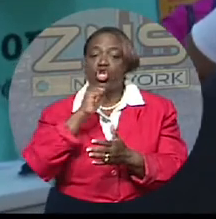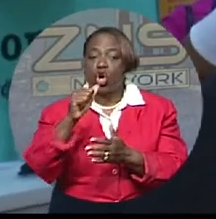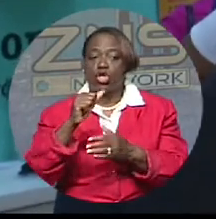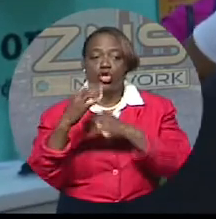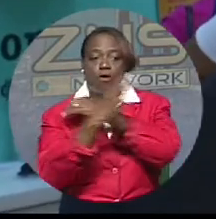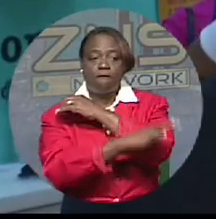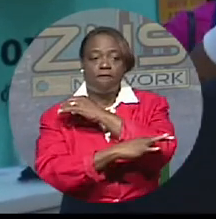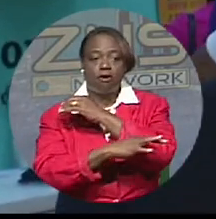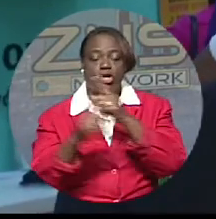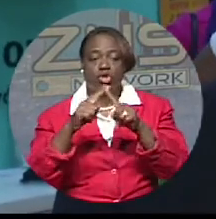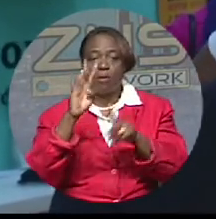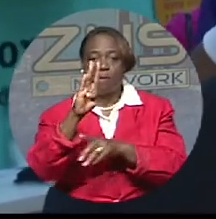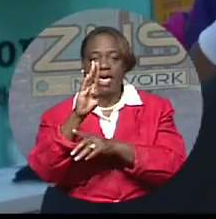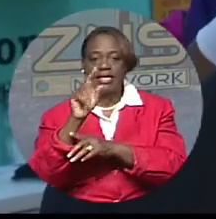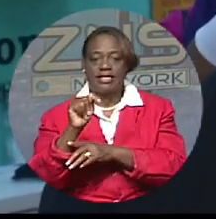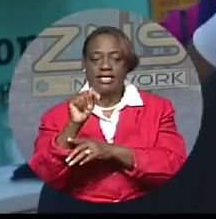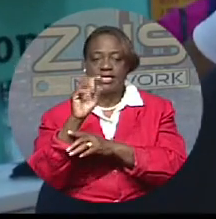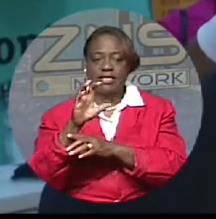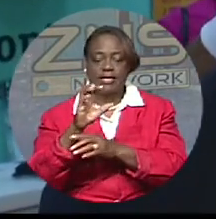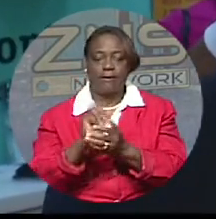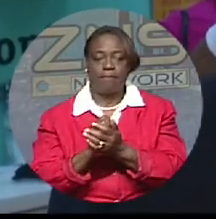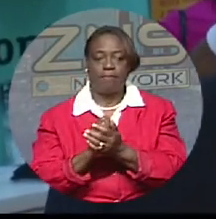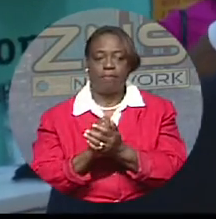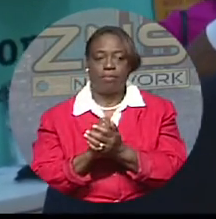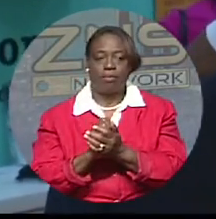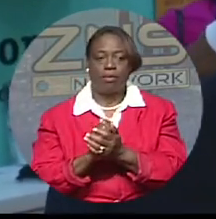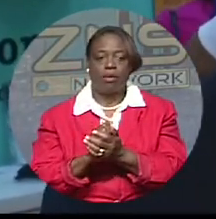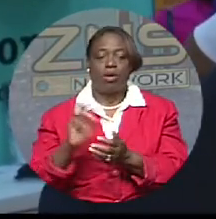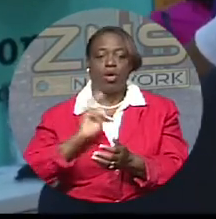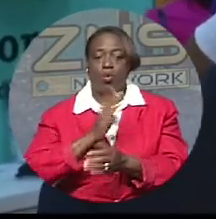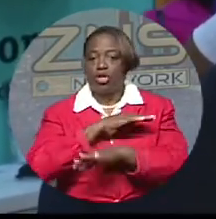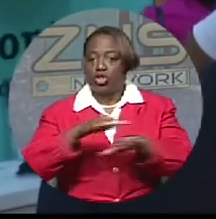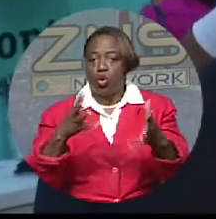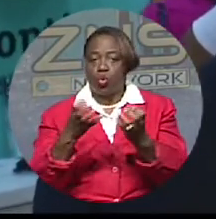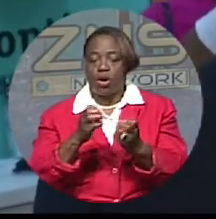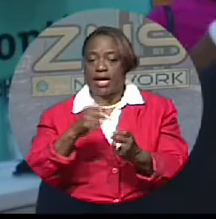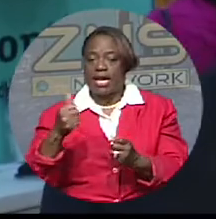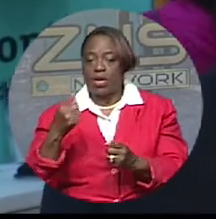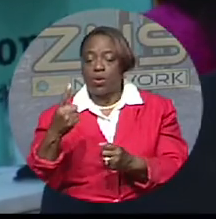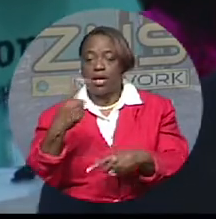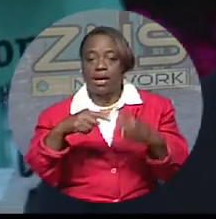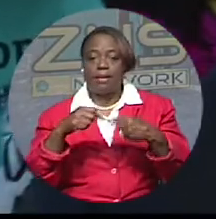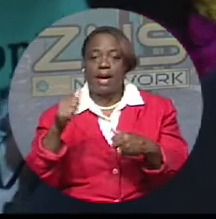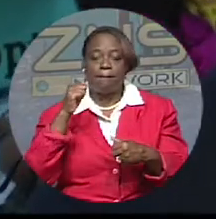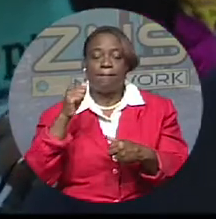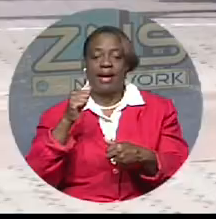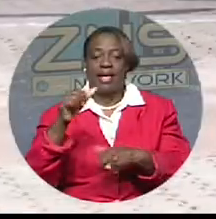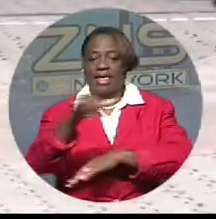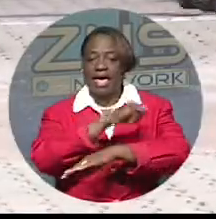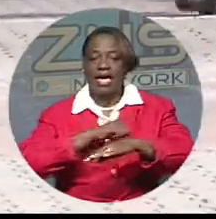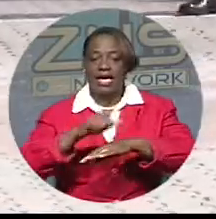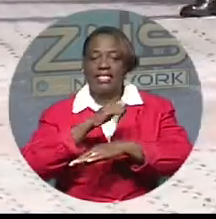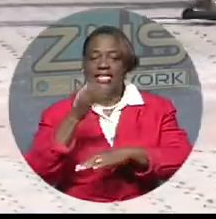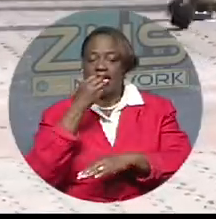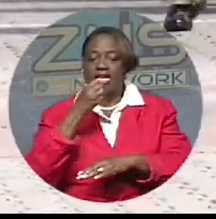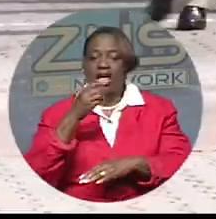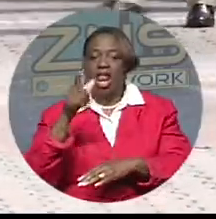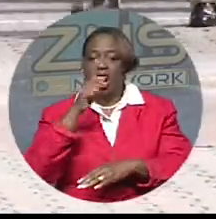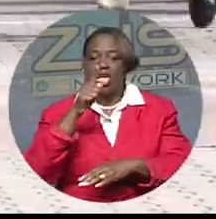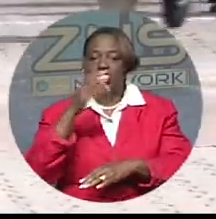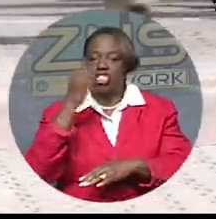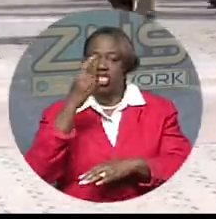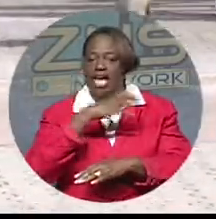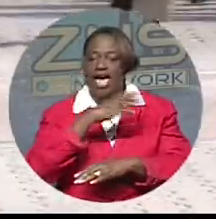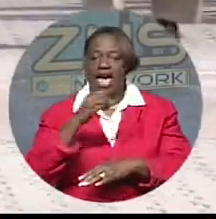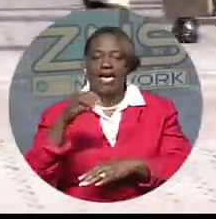the 700 plus staff at BTC because we don't want anybody coming in our backyard to eat our lunch, our dinner, and our supper. While understanding that the